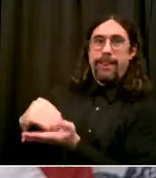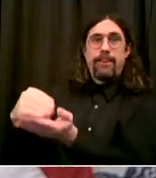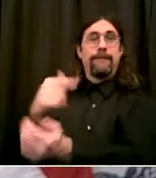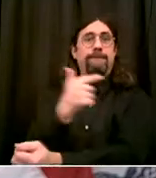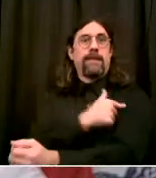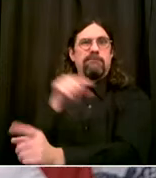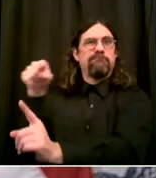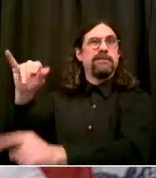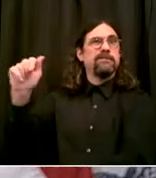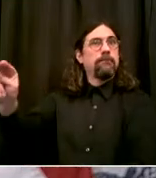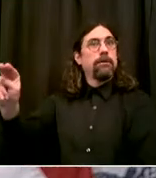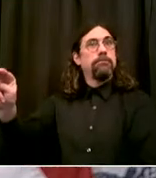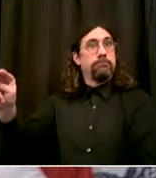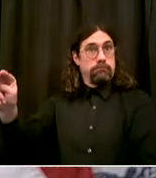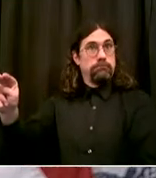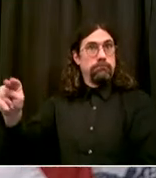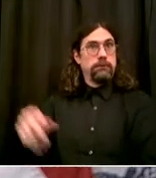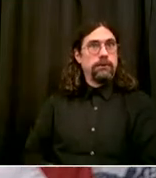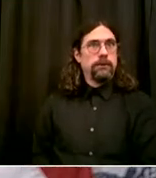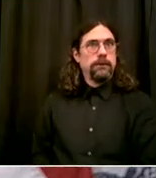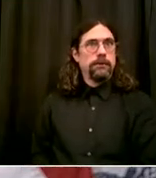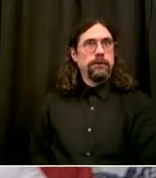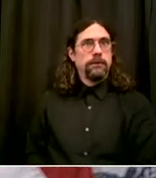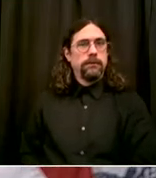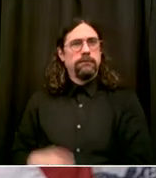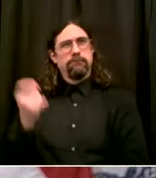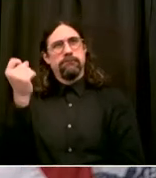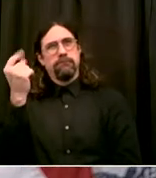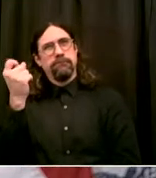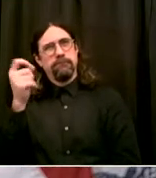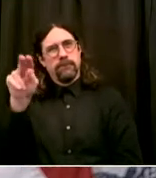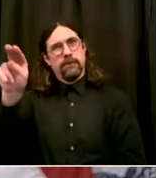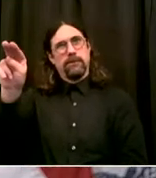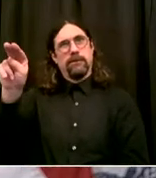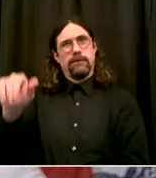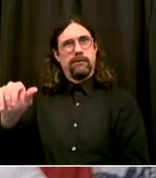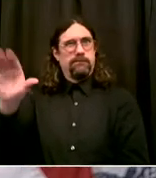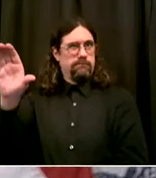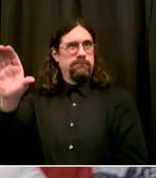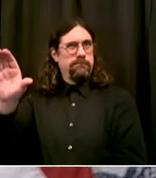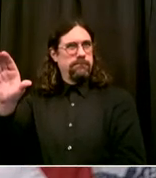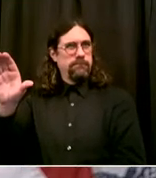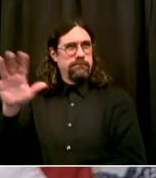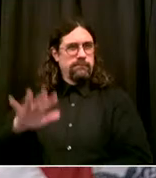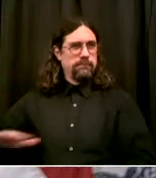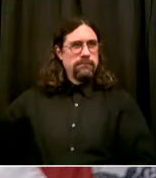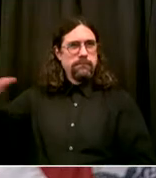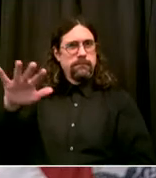All I can tell you is I want to make 2021 an amazing year in New York City.